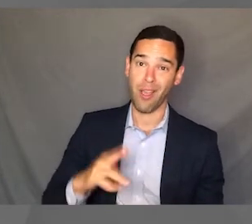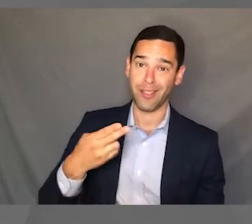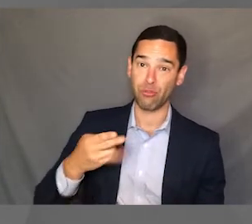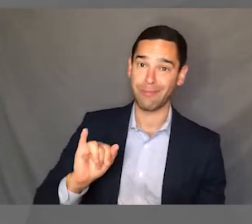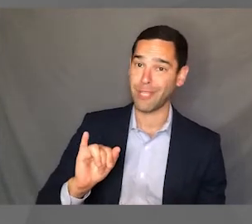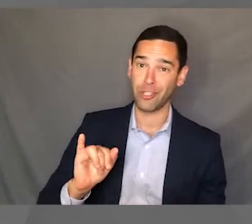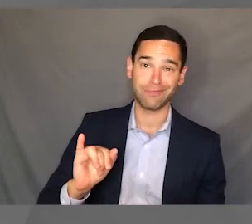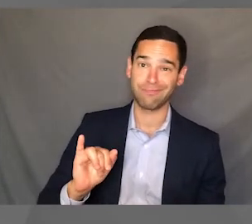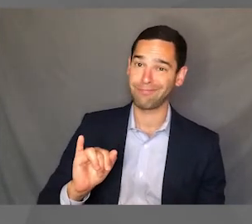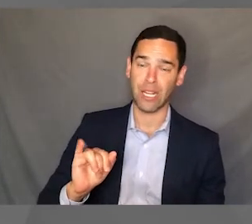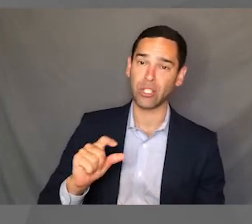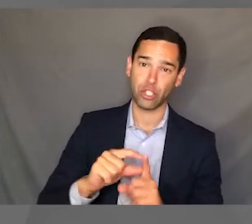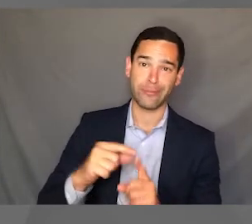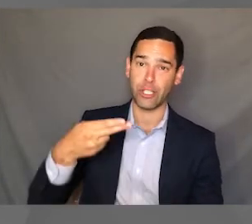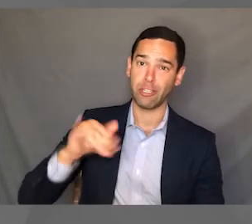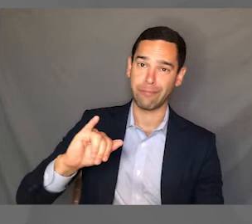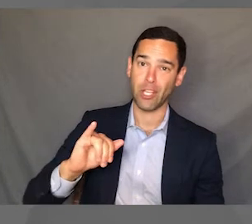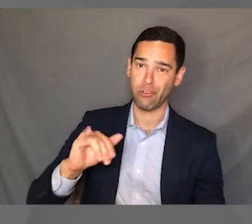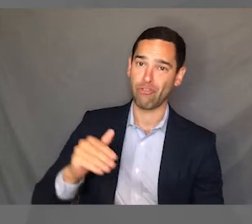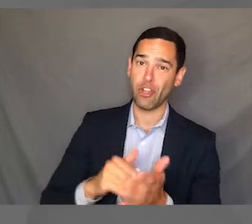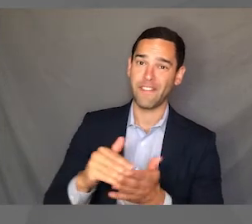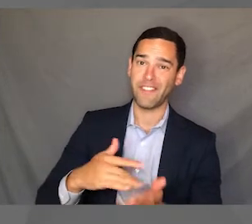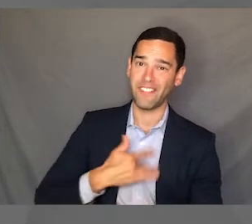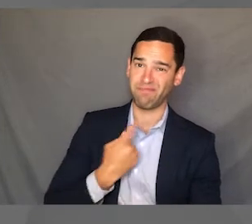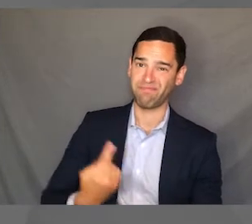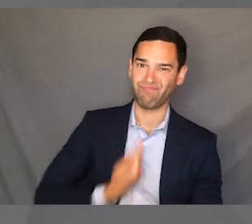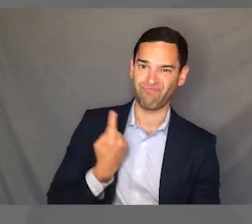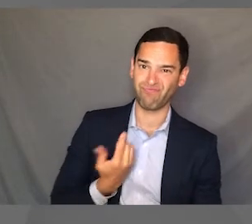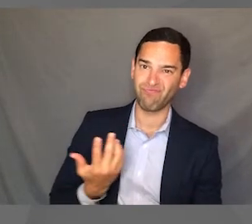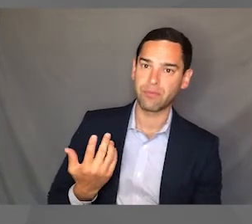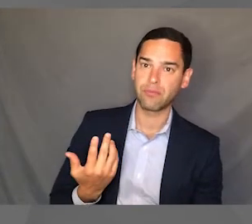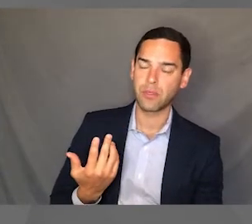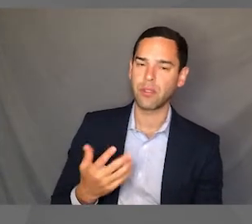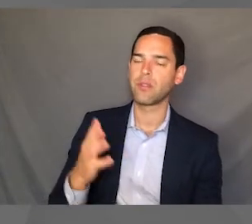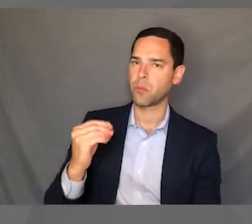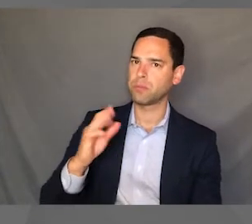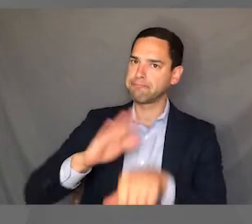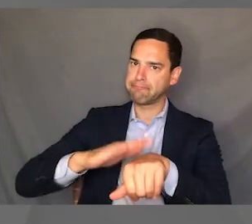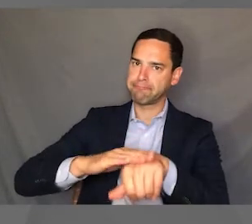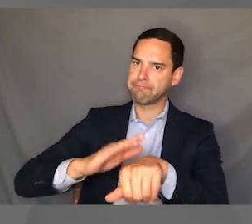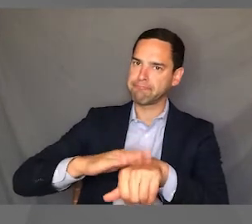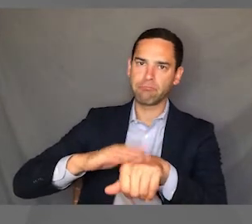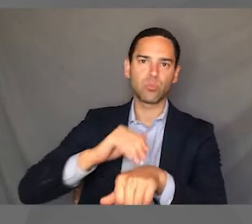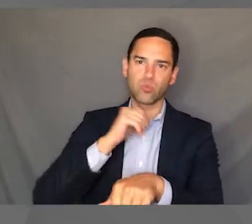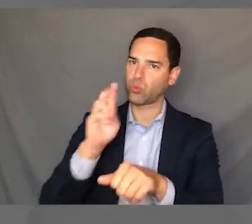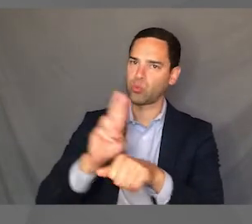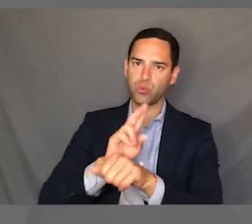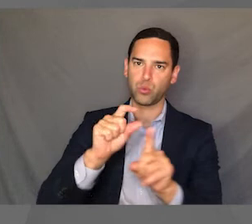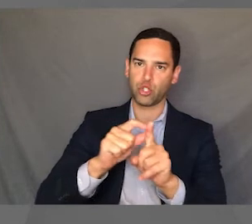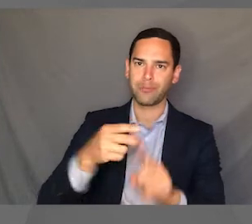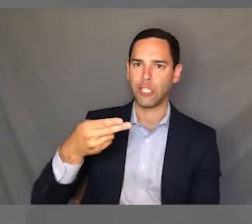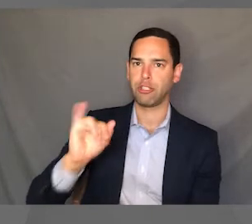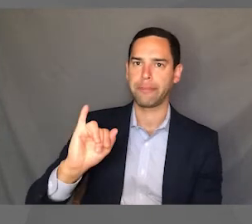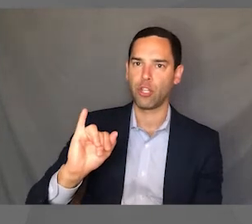impaired could be considered an insult. So I would really strongly caution you to not use the term hearing